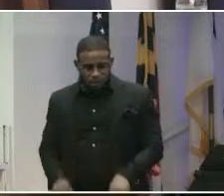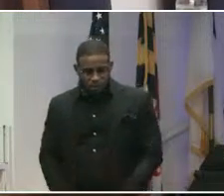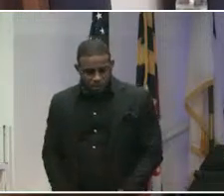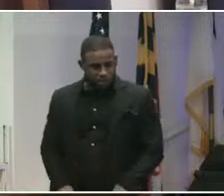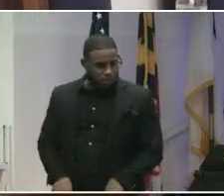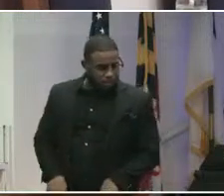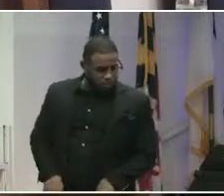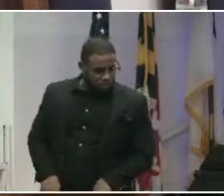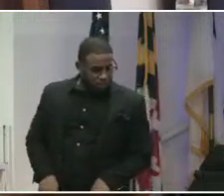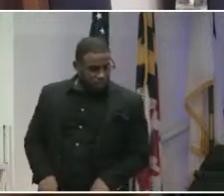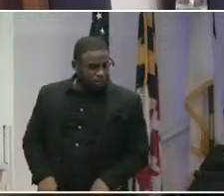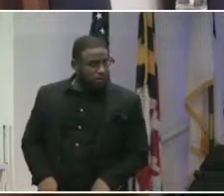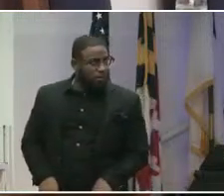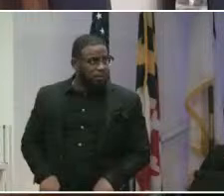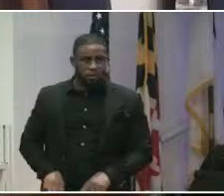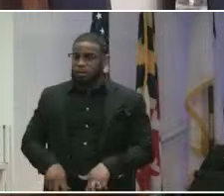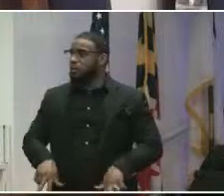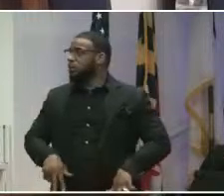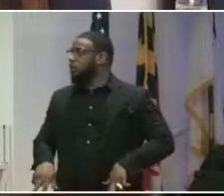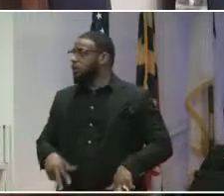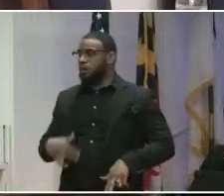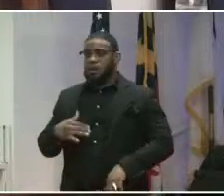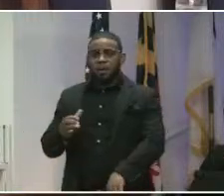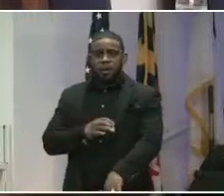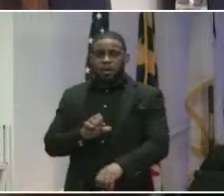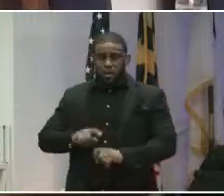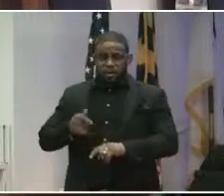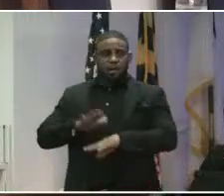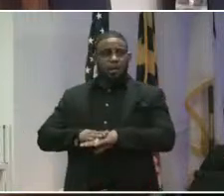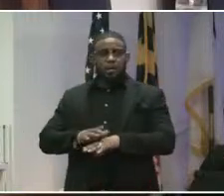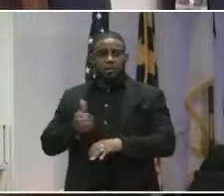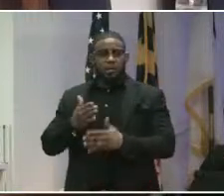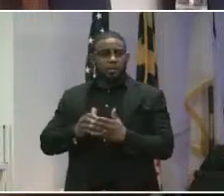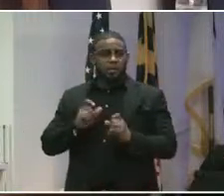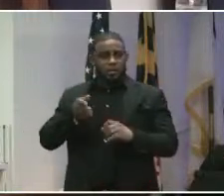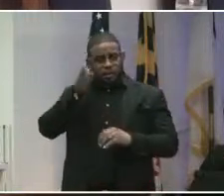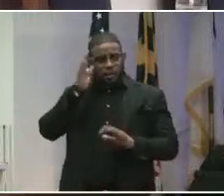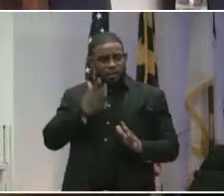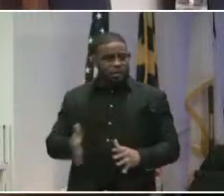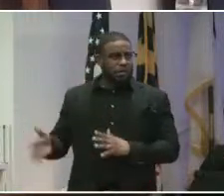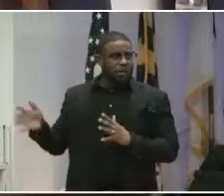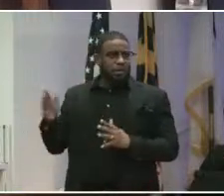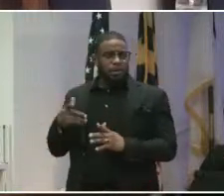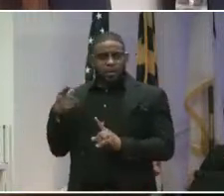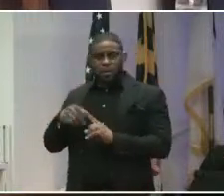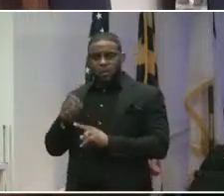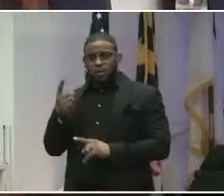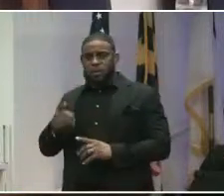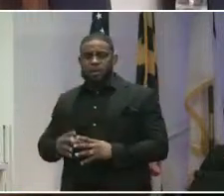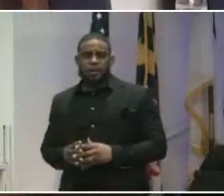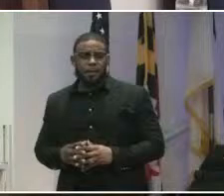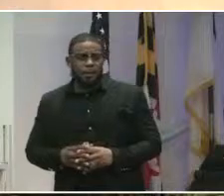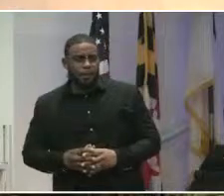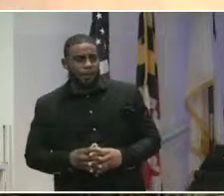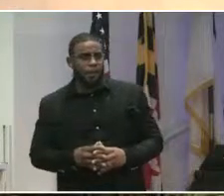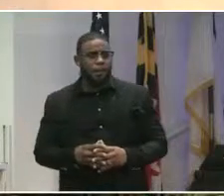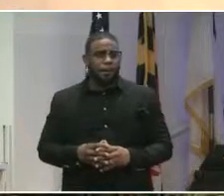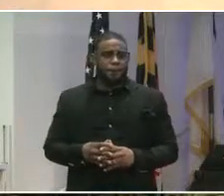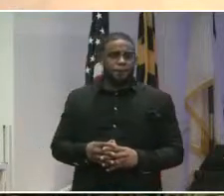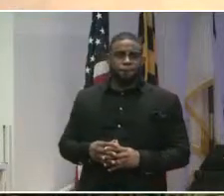bam, and began walking. My power came on. Somebody give God praise, because point number one,